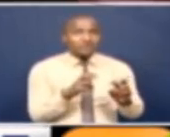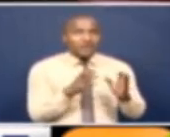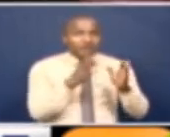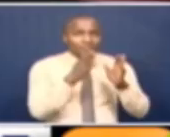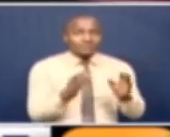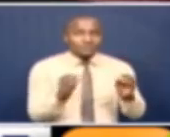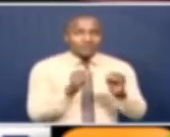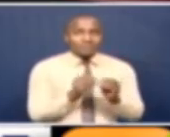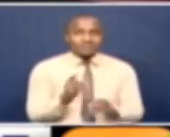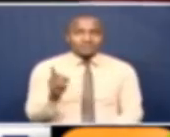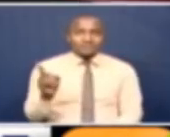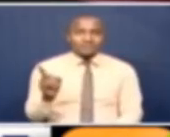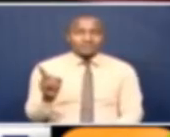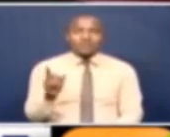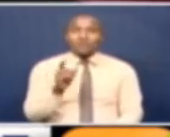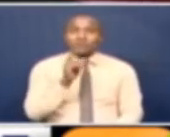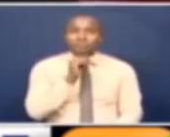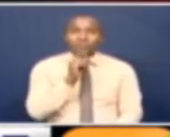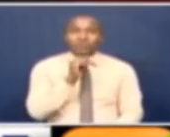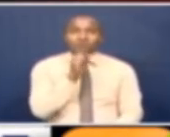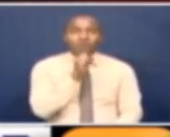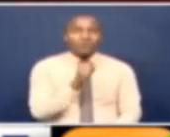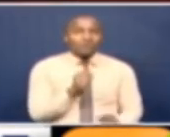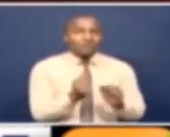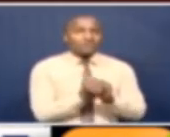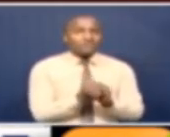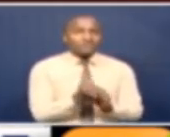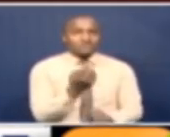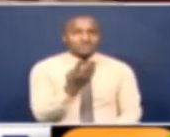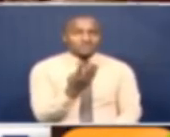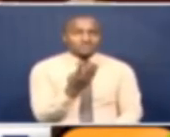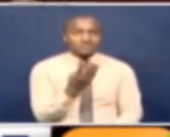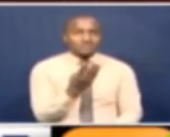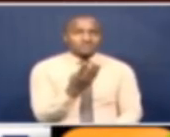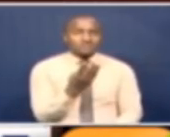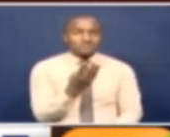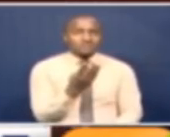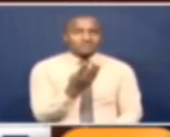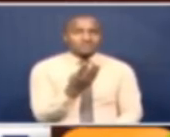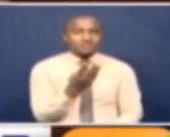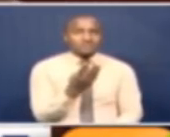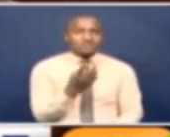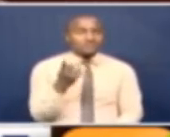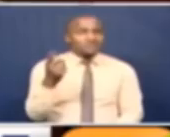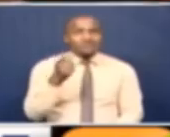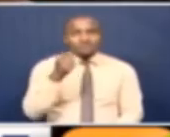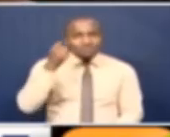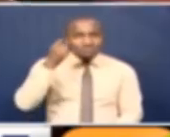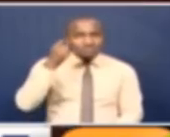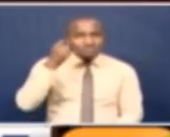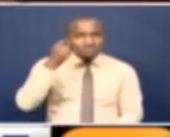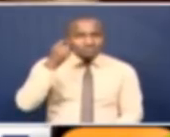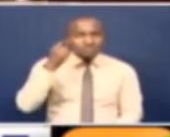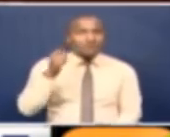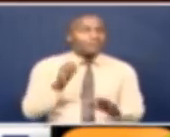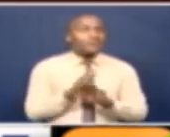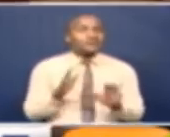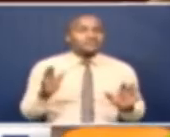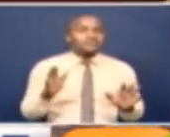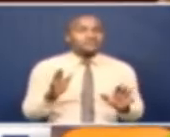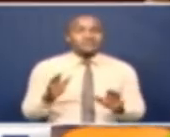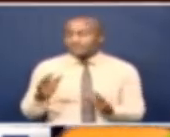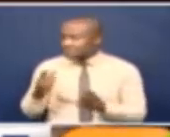a young boy who is actually 14 years old. And the only thing he had was that umbrella. No